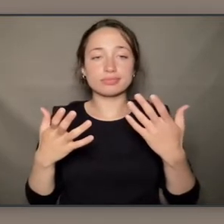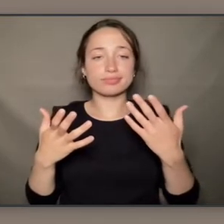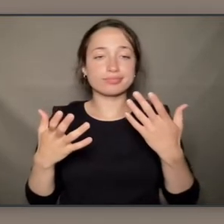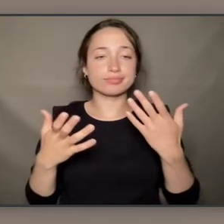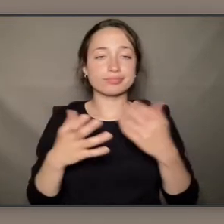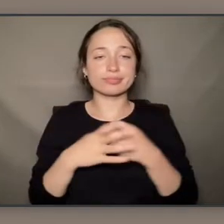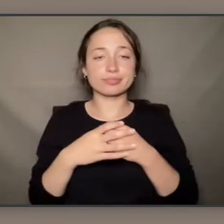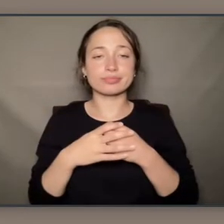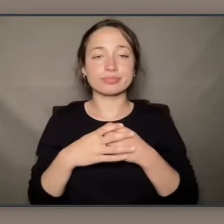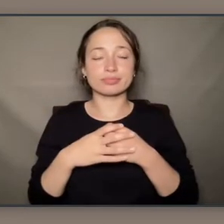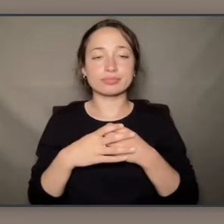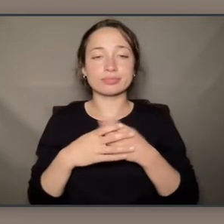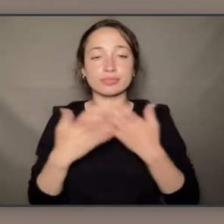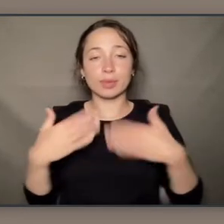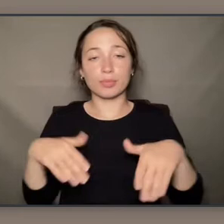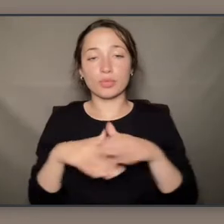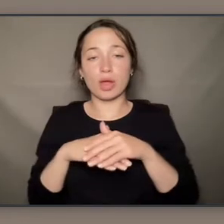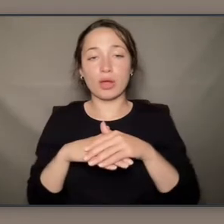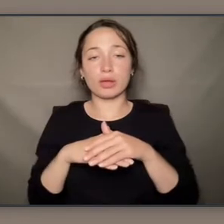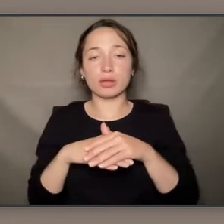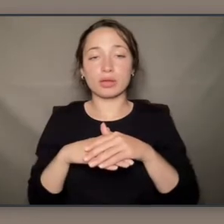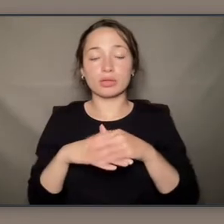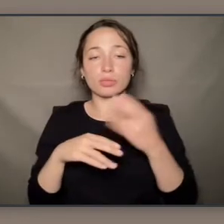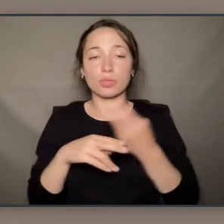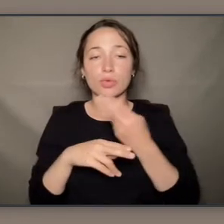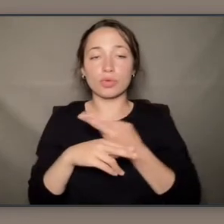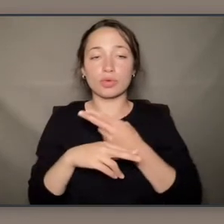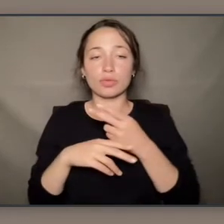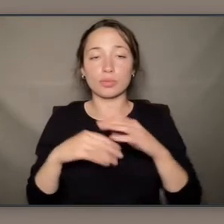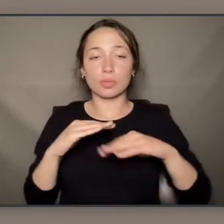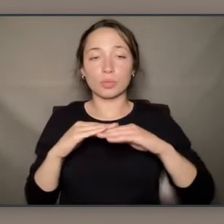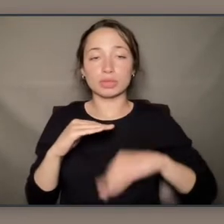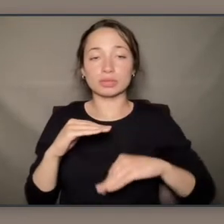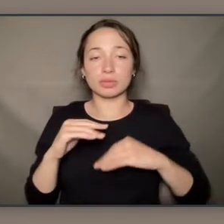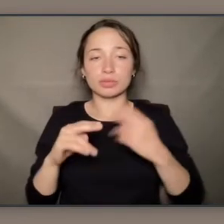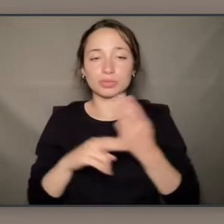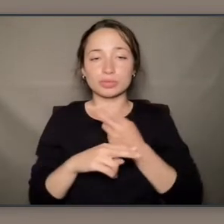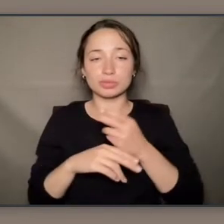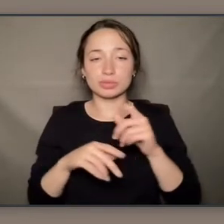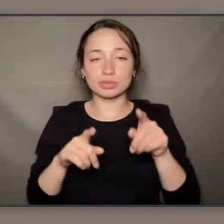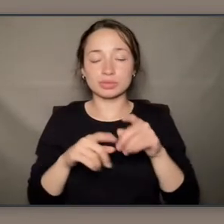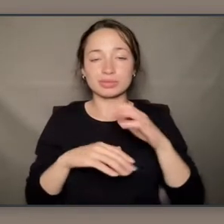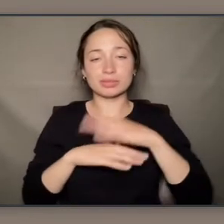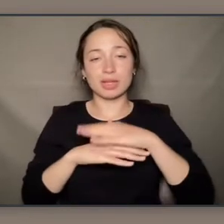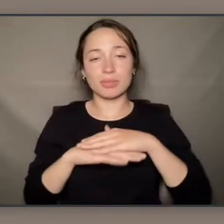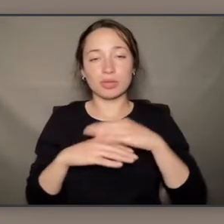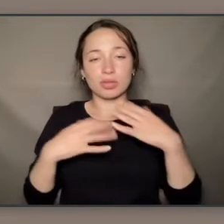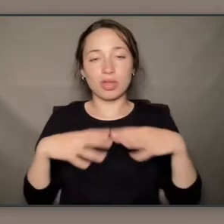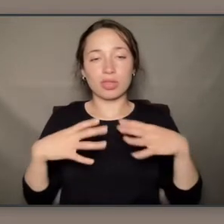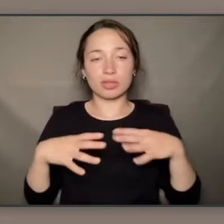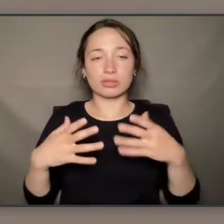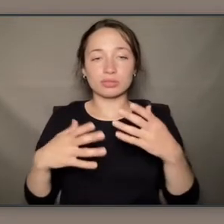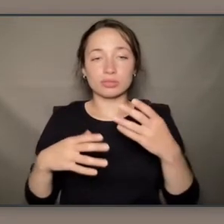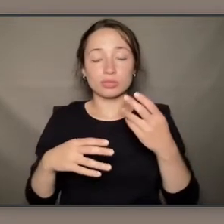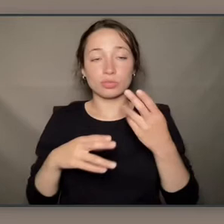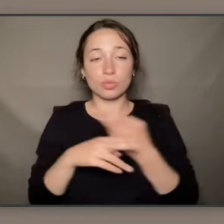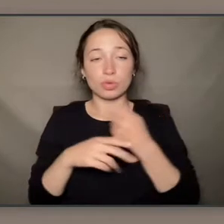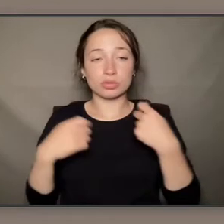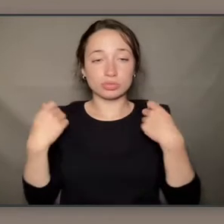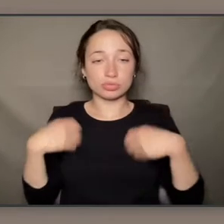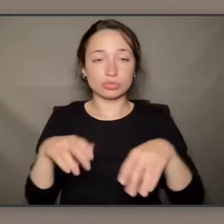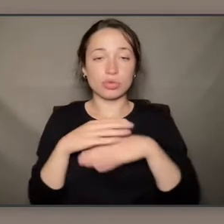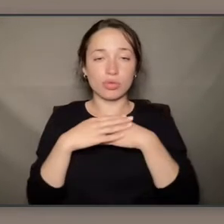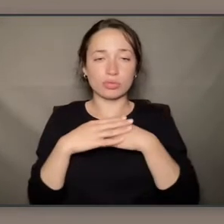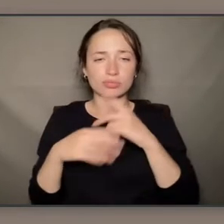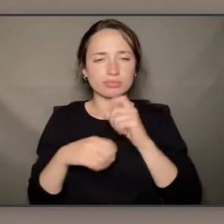attire, for example, a wraparound, which is worn from waist down, is used as tablecloth or worn as a